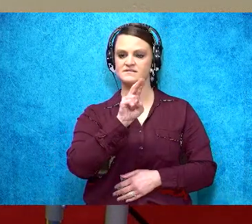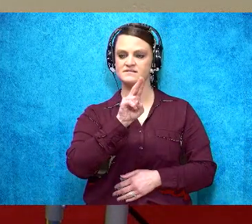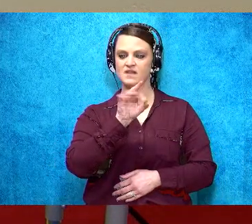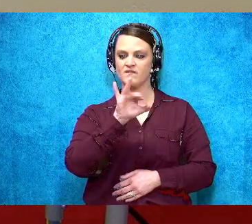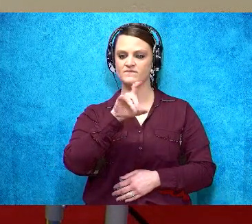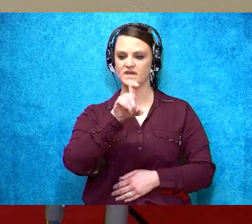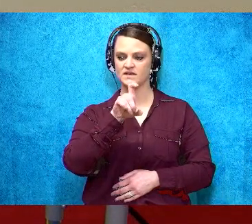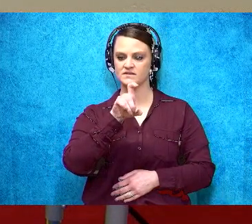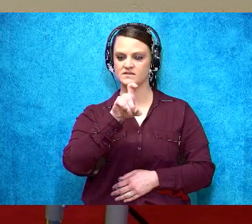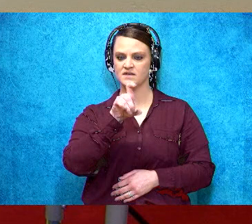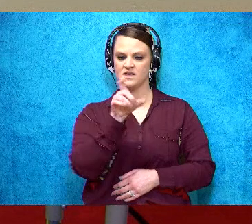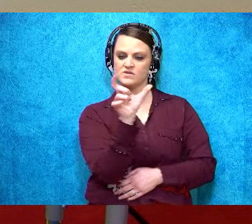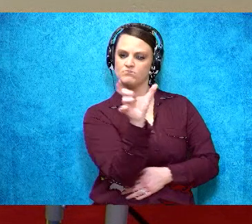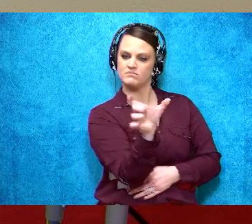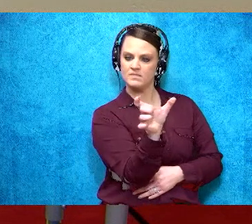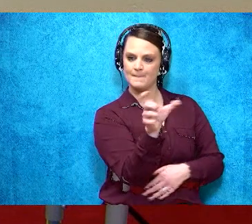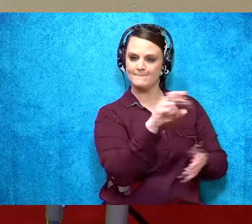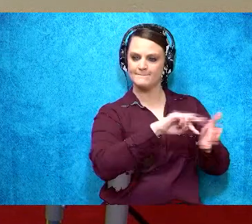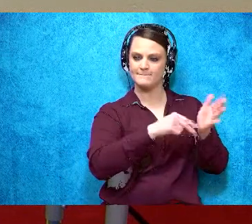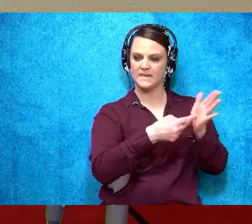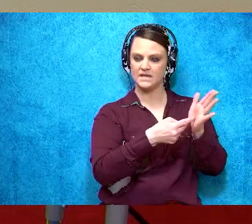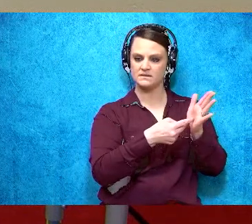means one